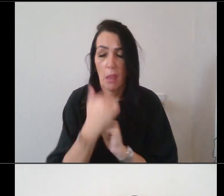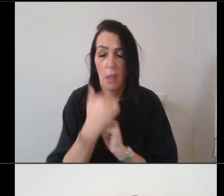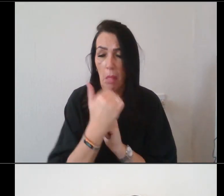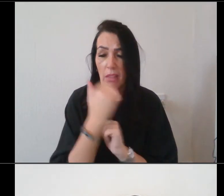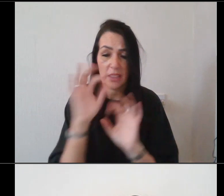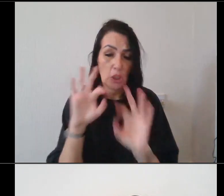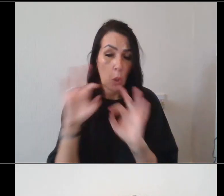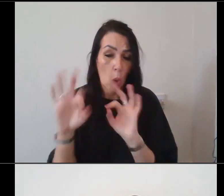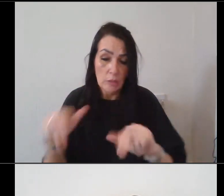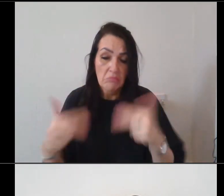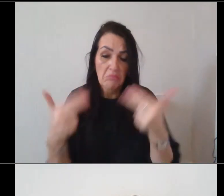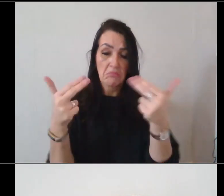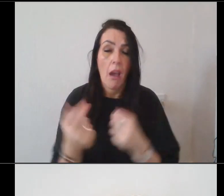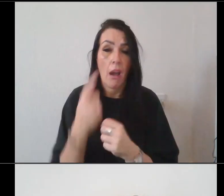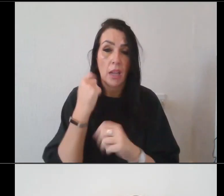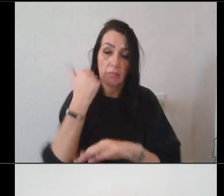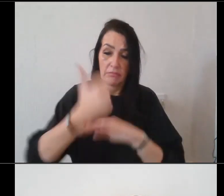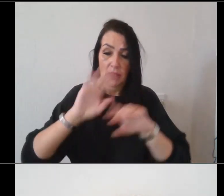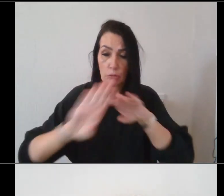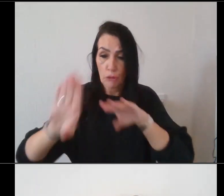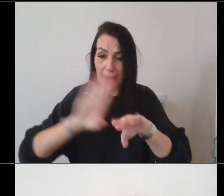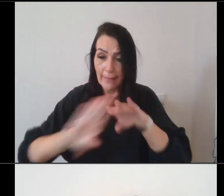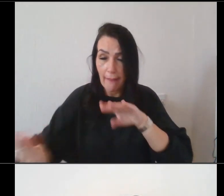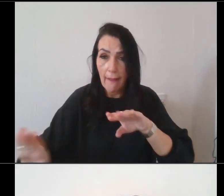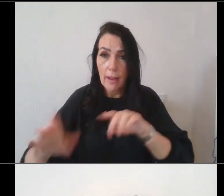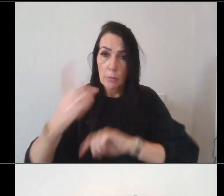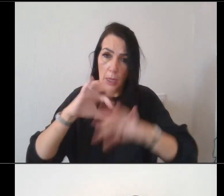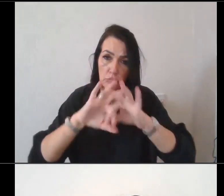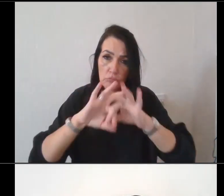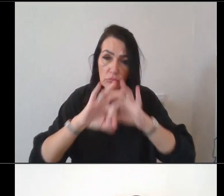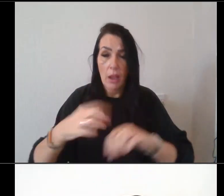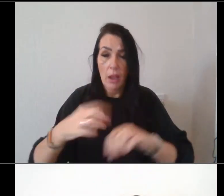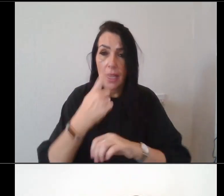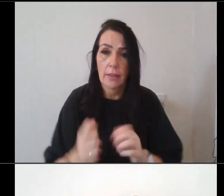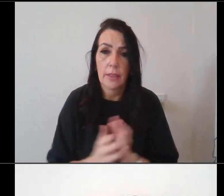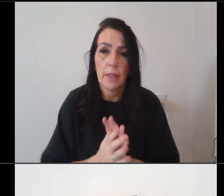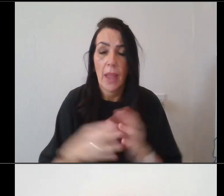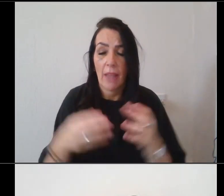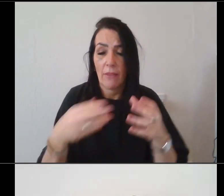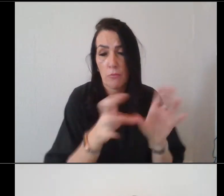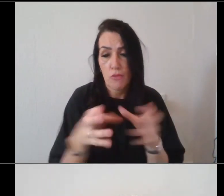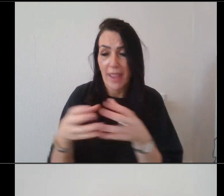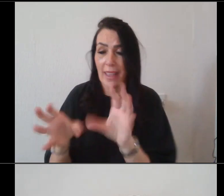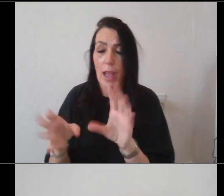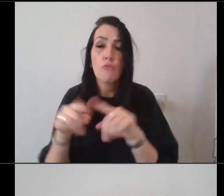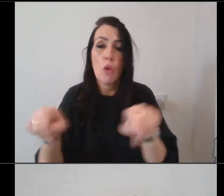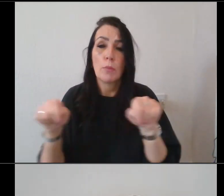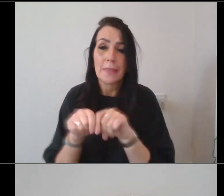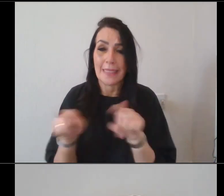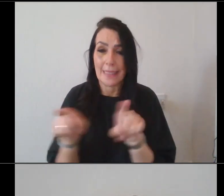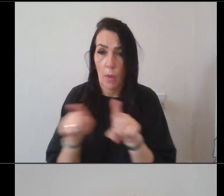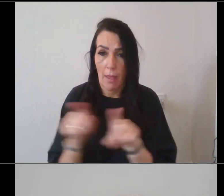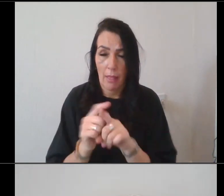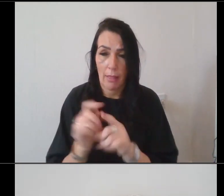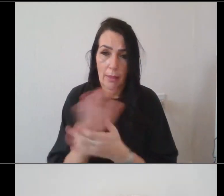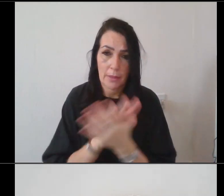make your training engaging online. So for example, breakout rooms, I think they're a really good way to